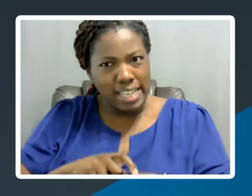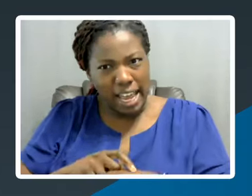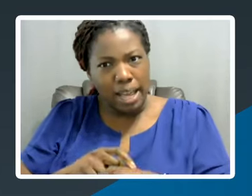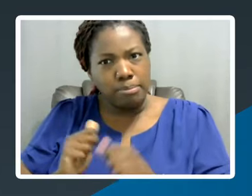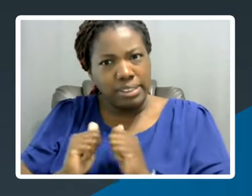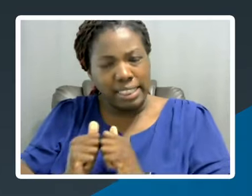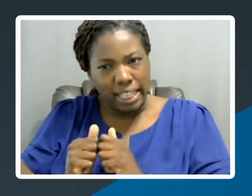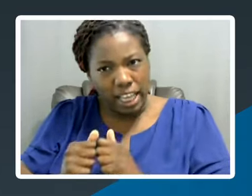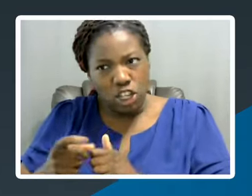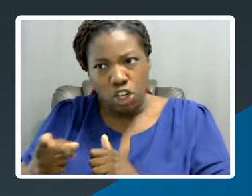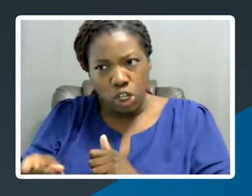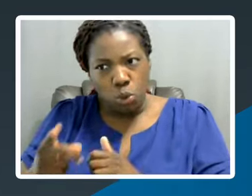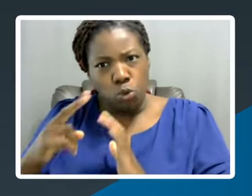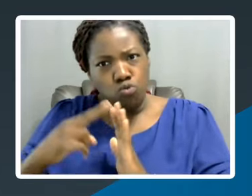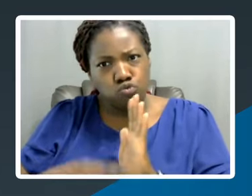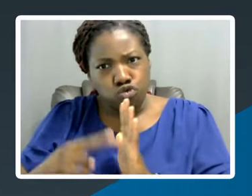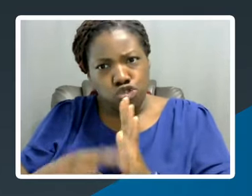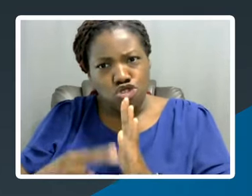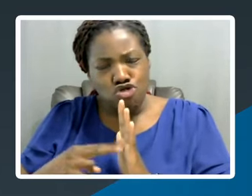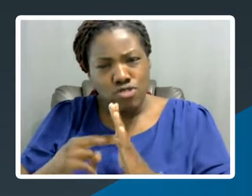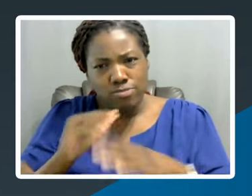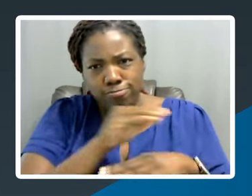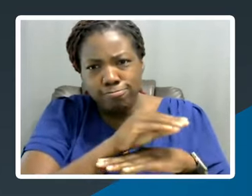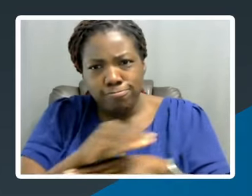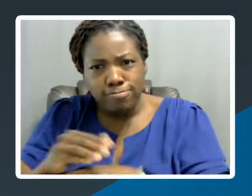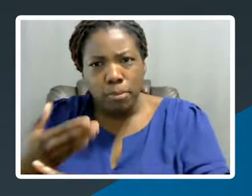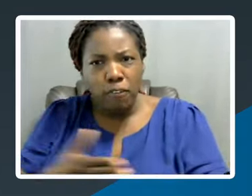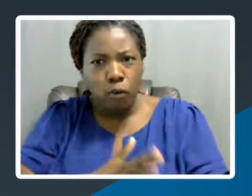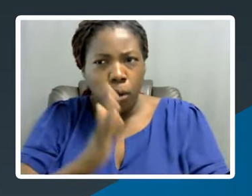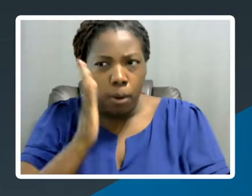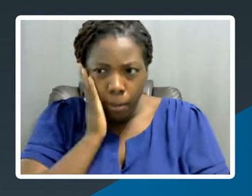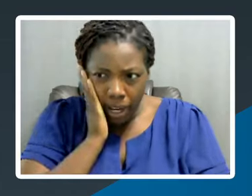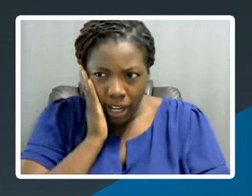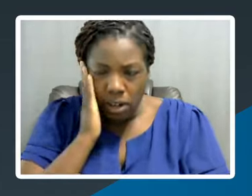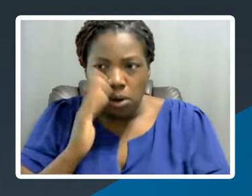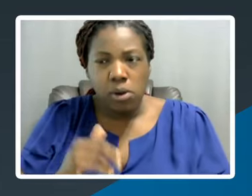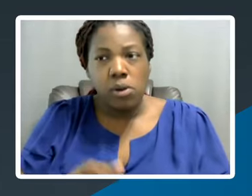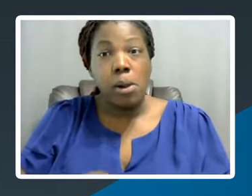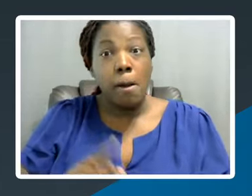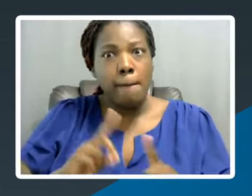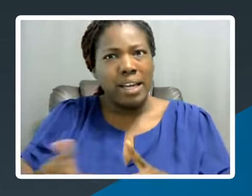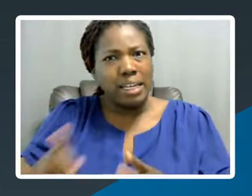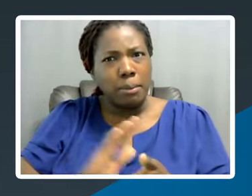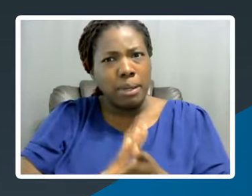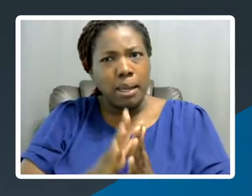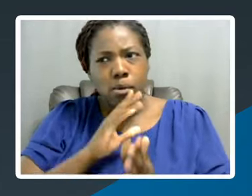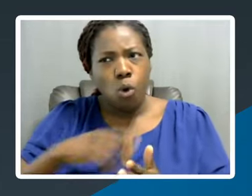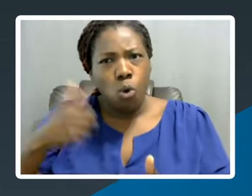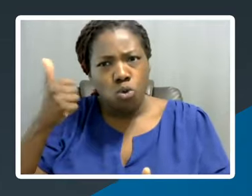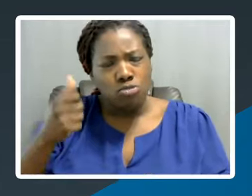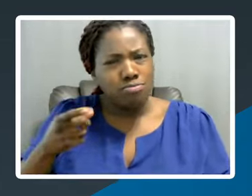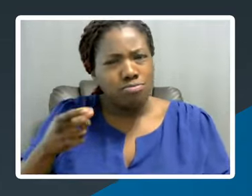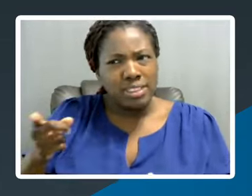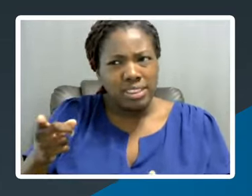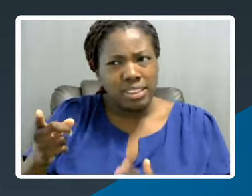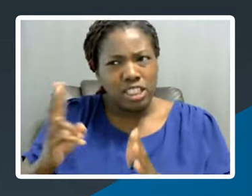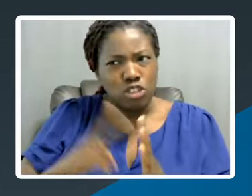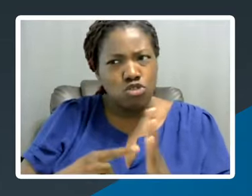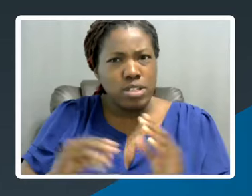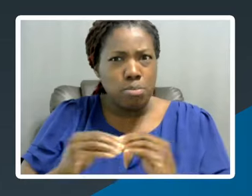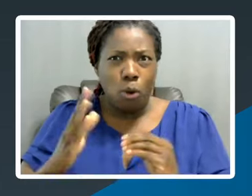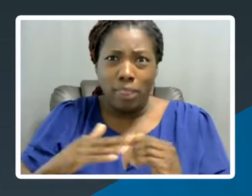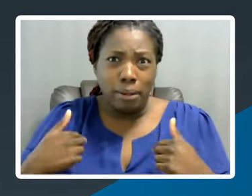would always do reading time. We'd read at night before we went to bed. We always did reading time. But as he got older, he reads more than I do these days